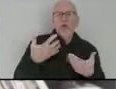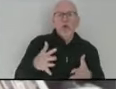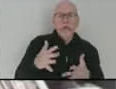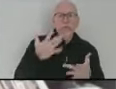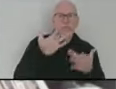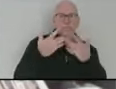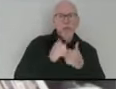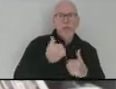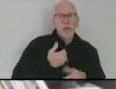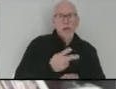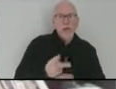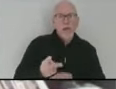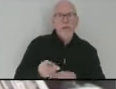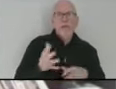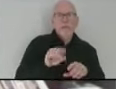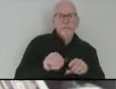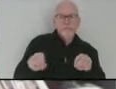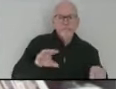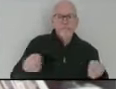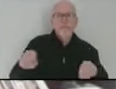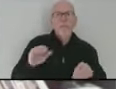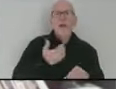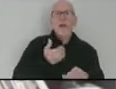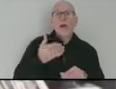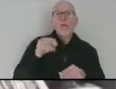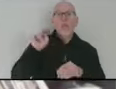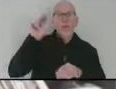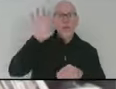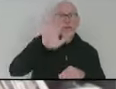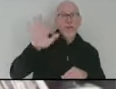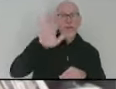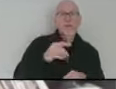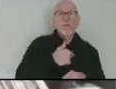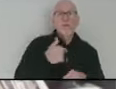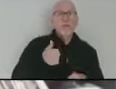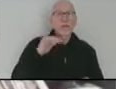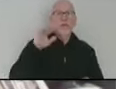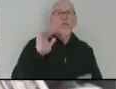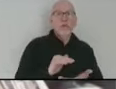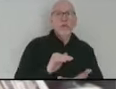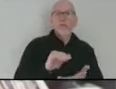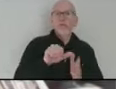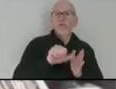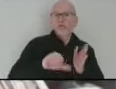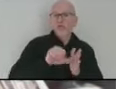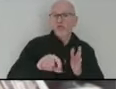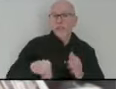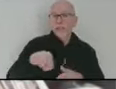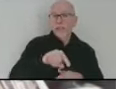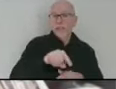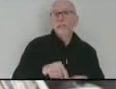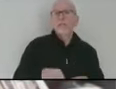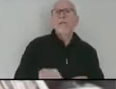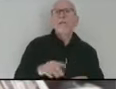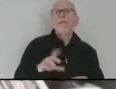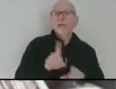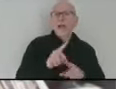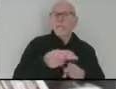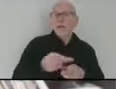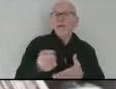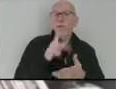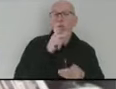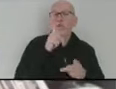in the sense, and so are our partners in the northern region, in that we have slowed down surgery. So as was already mentioned earlier, people who